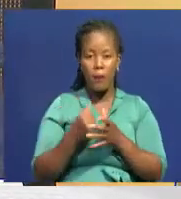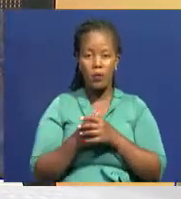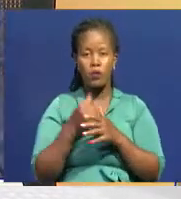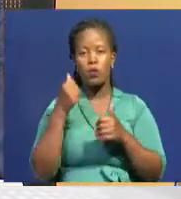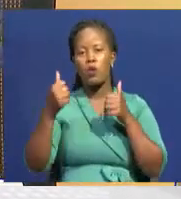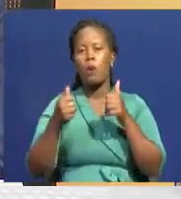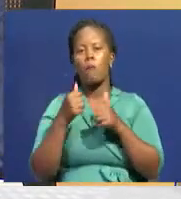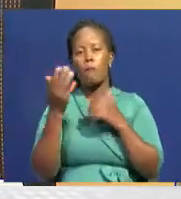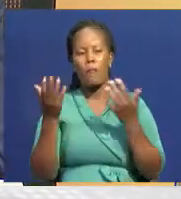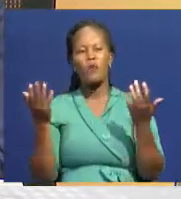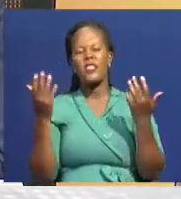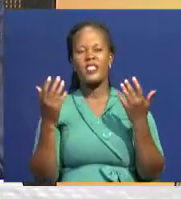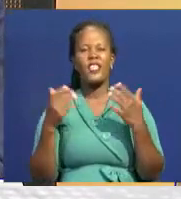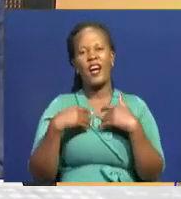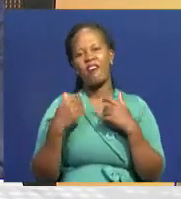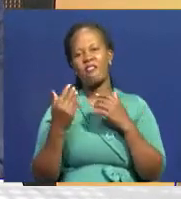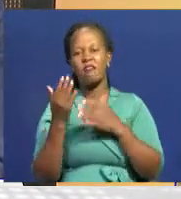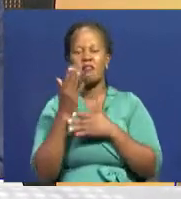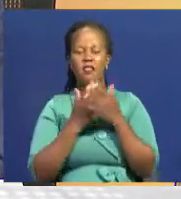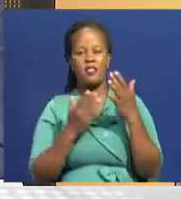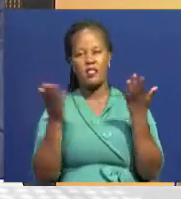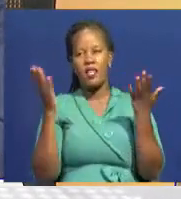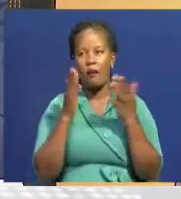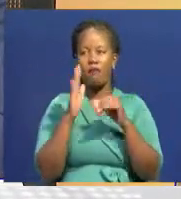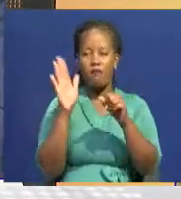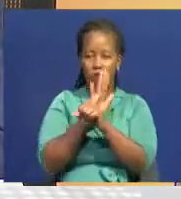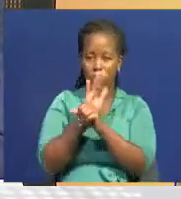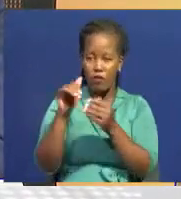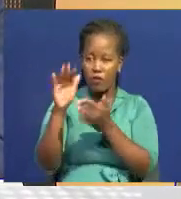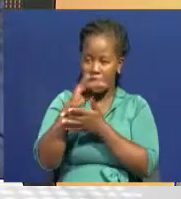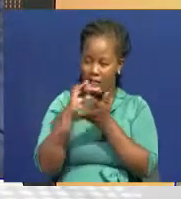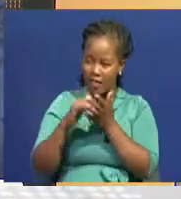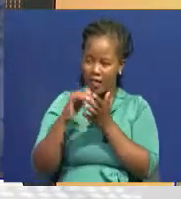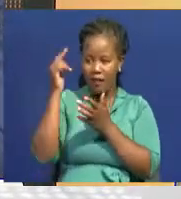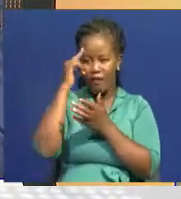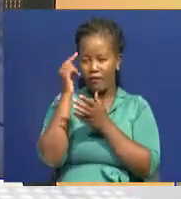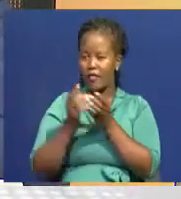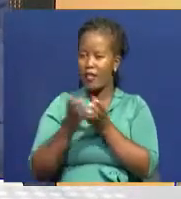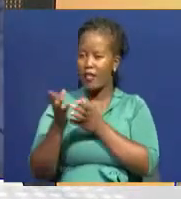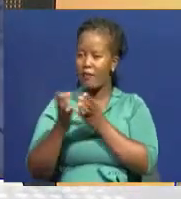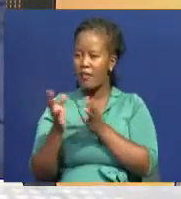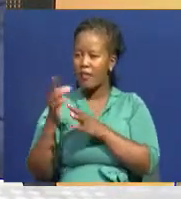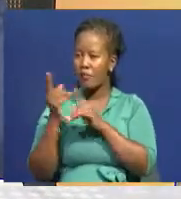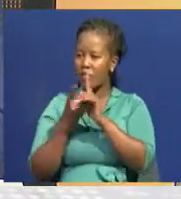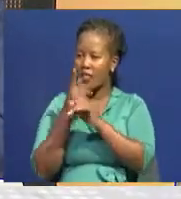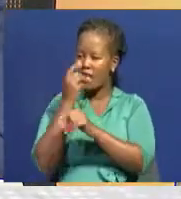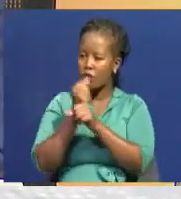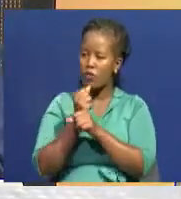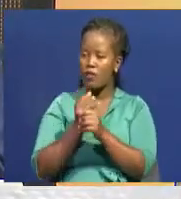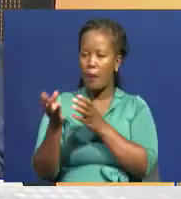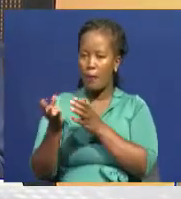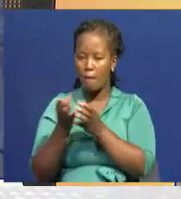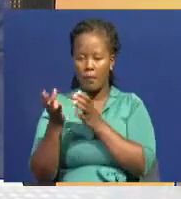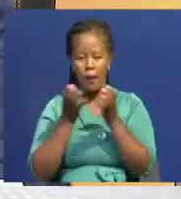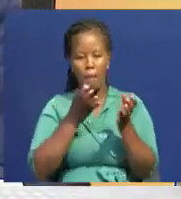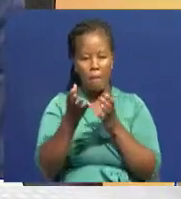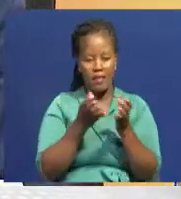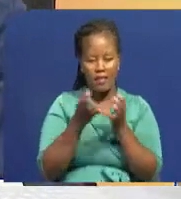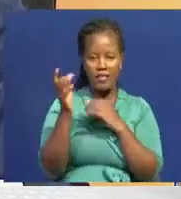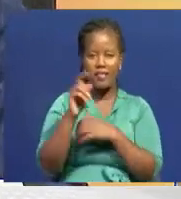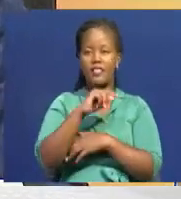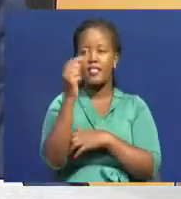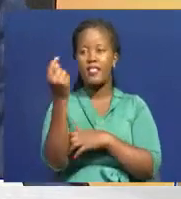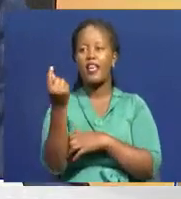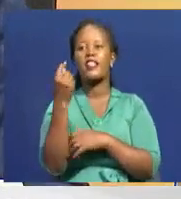us into some sort of a bedrock for the basis to start now doing business in Kenya, or enhancement of that business in Kenya,